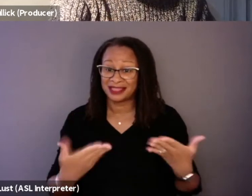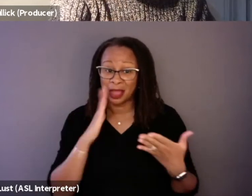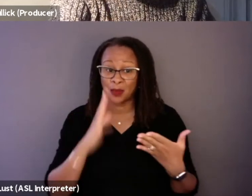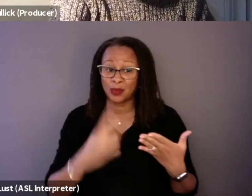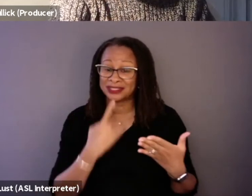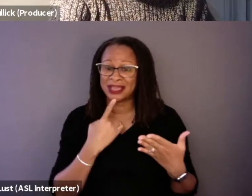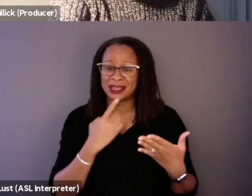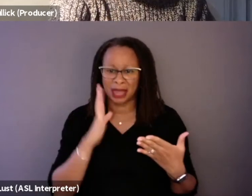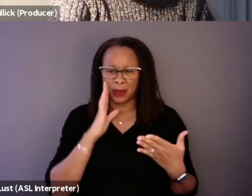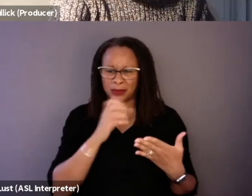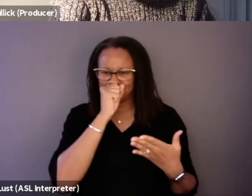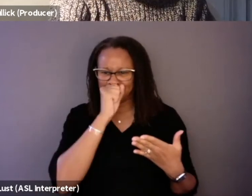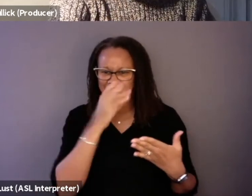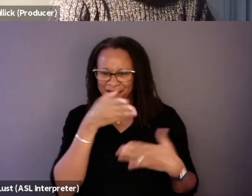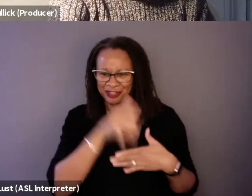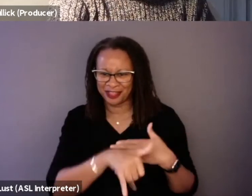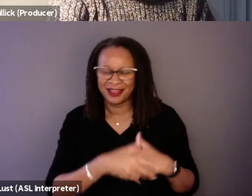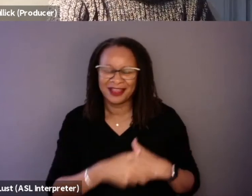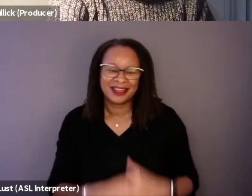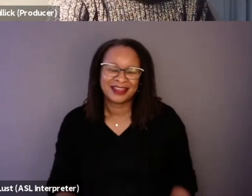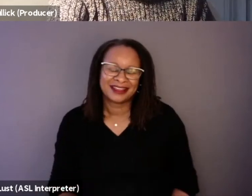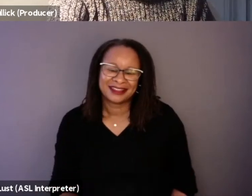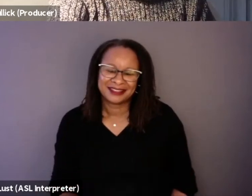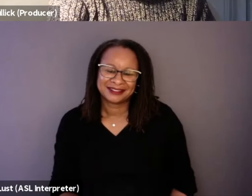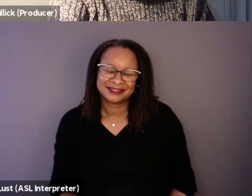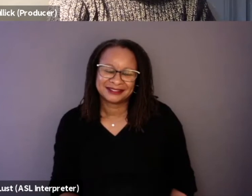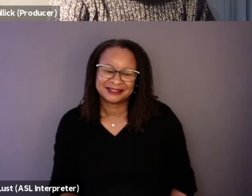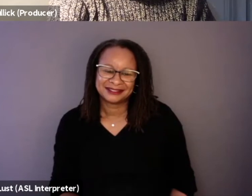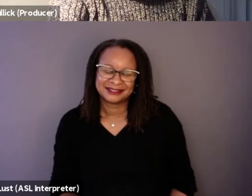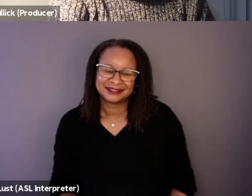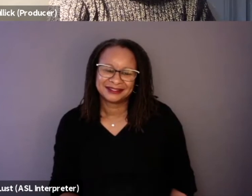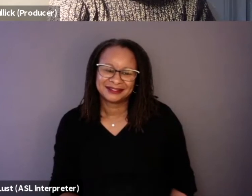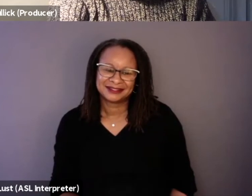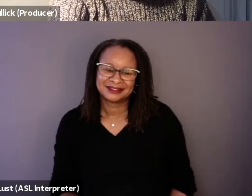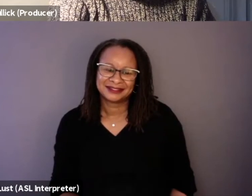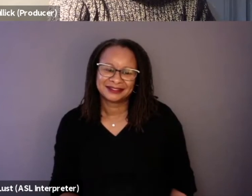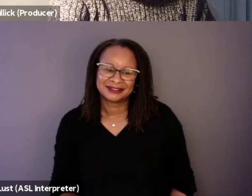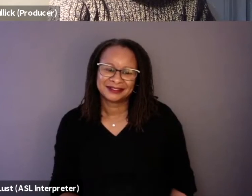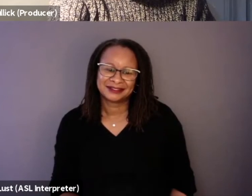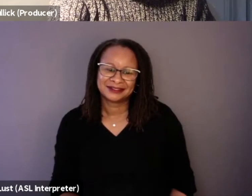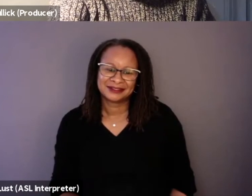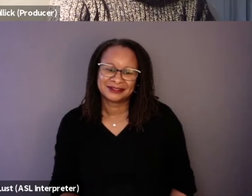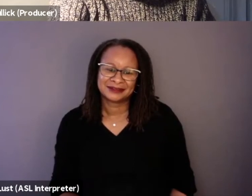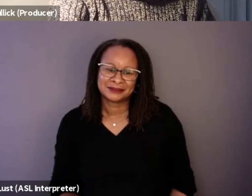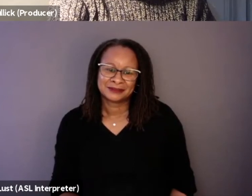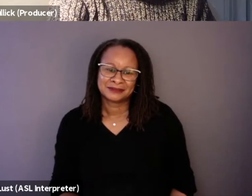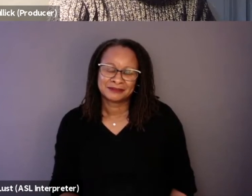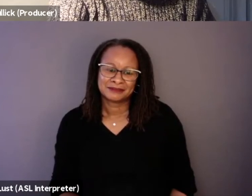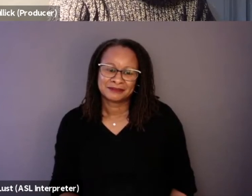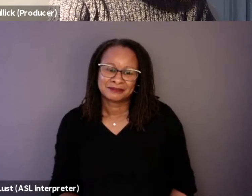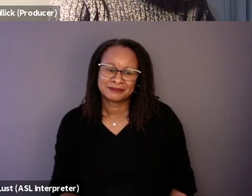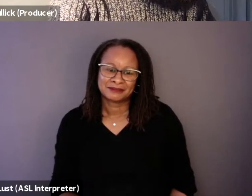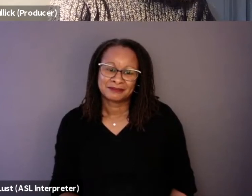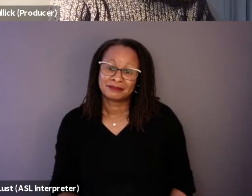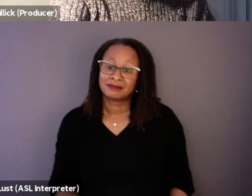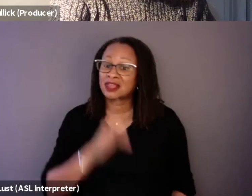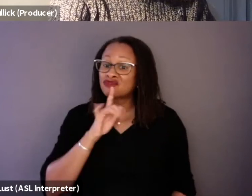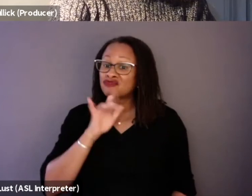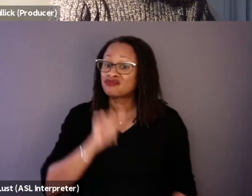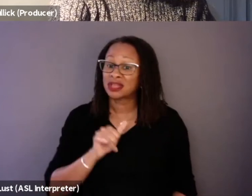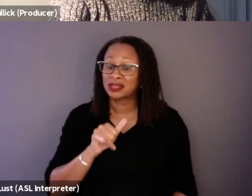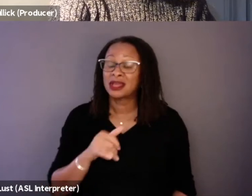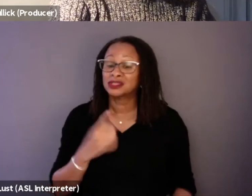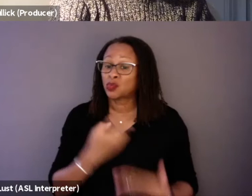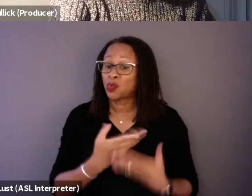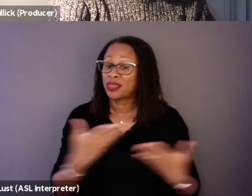up, is that you know, it's one thing to pull off a film like this,